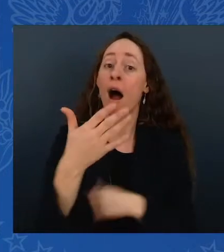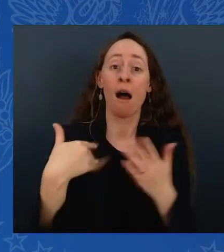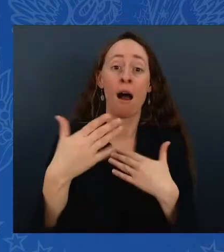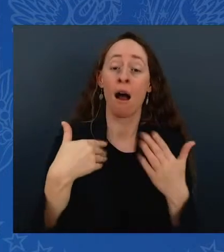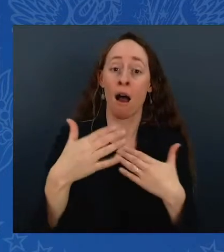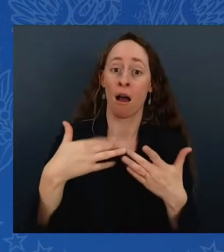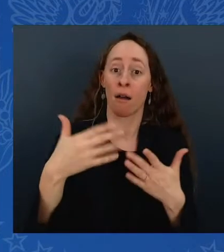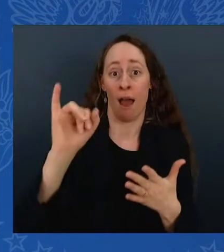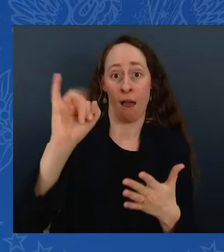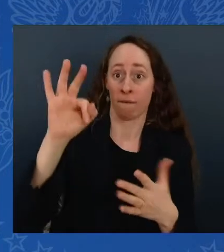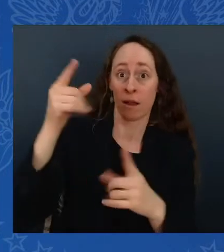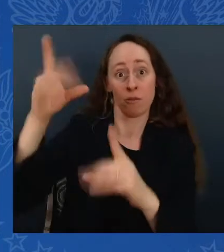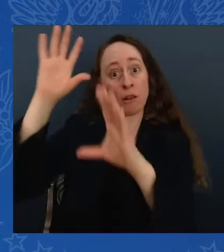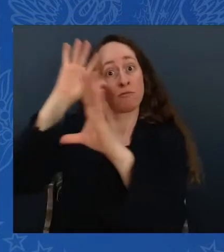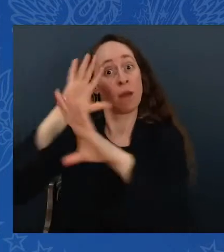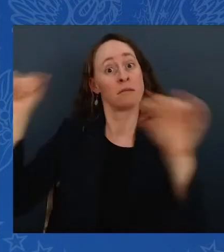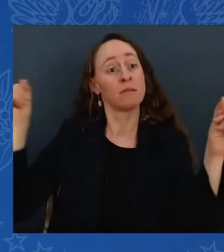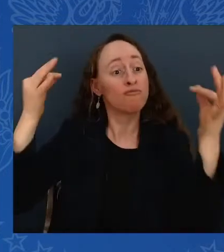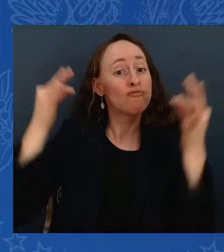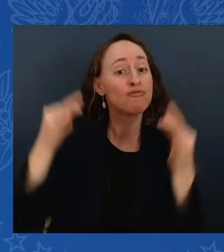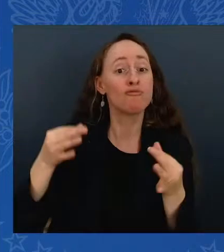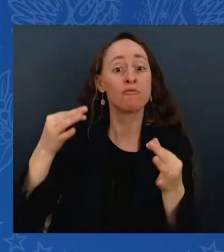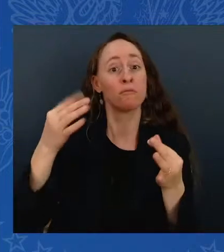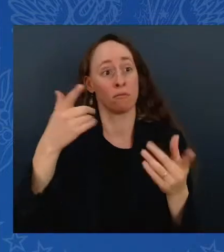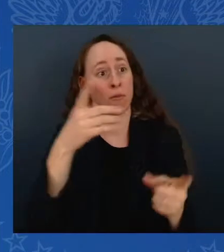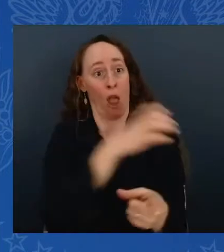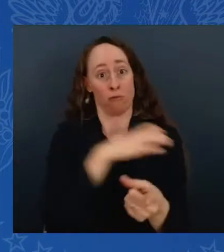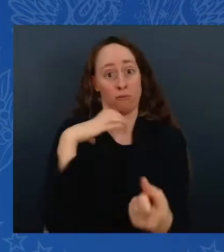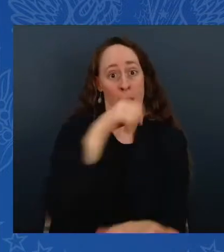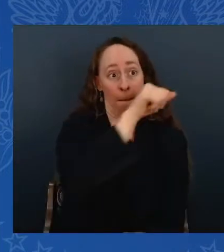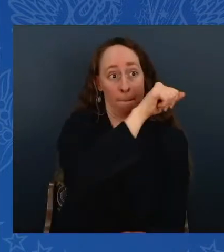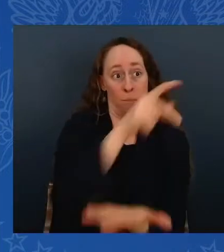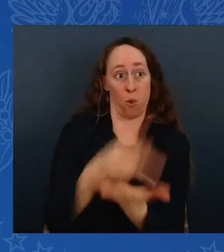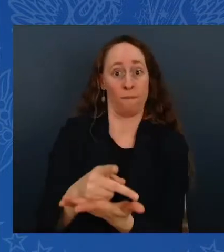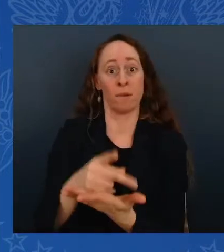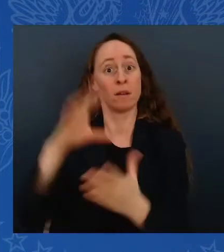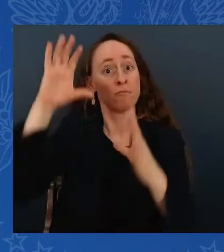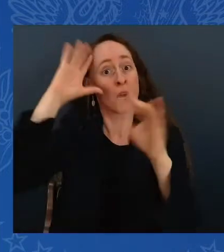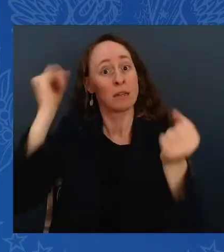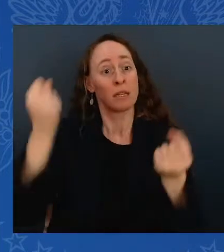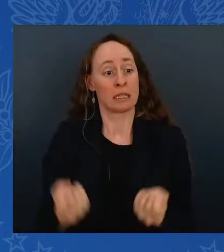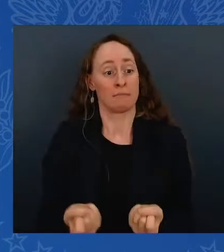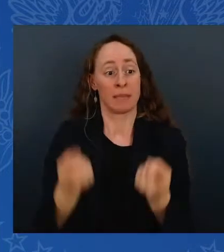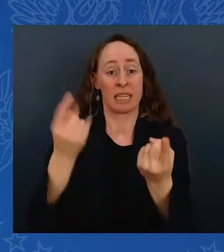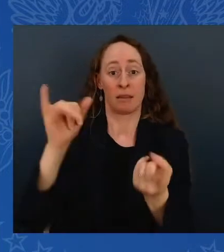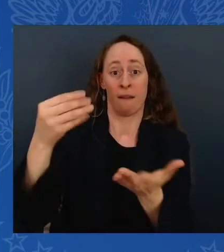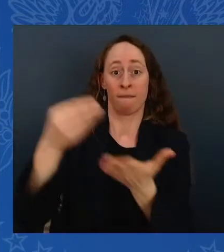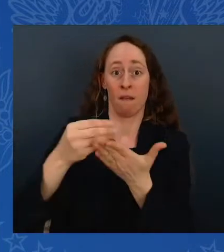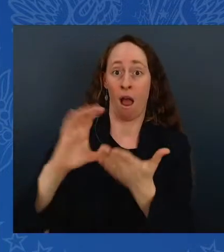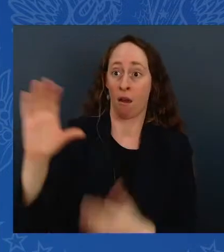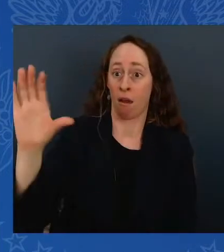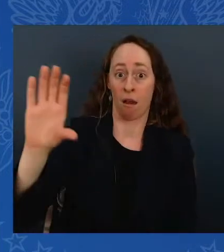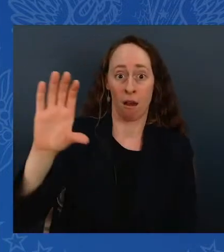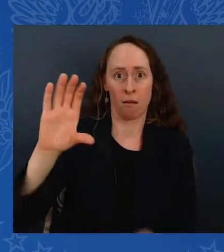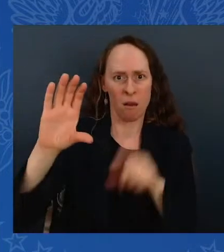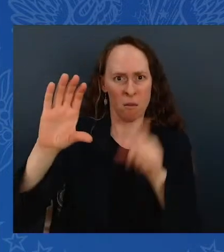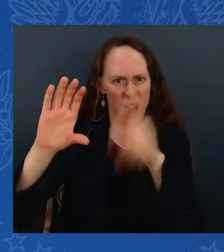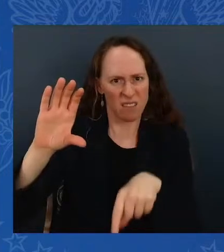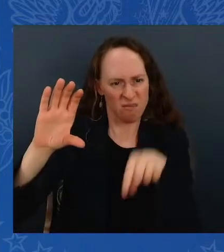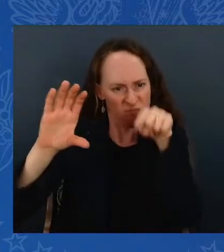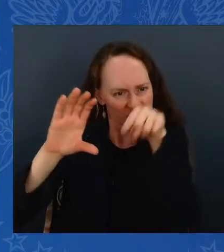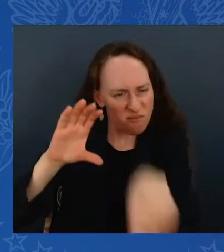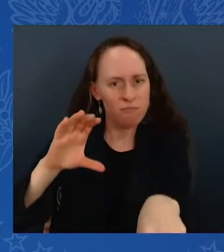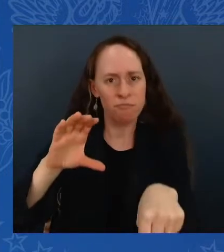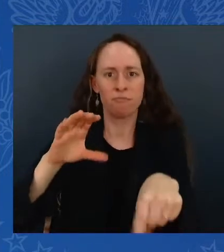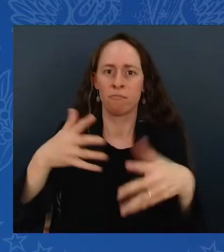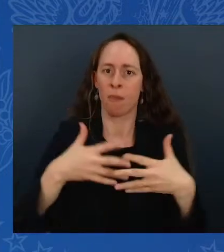from the Congress to invest in an investment in America should use American workers and use American products.